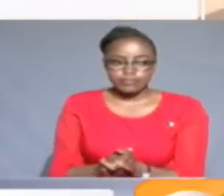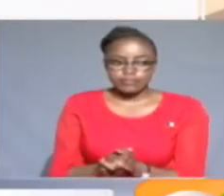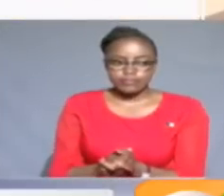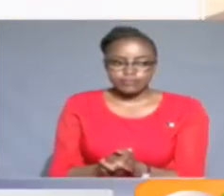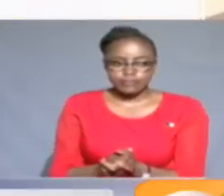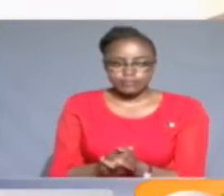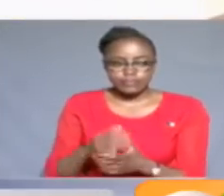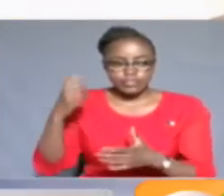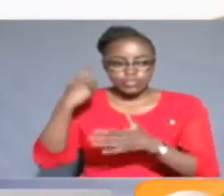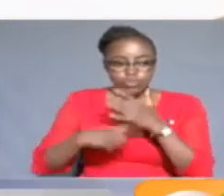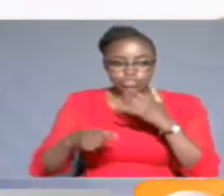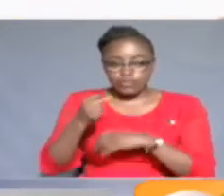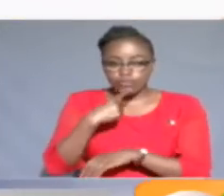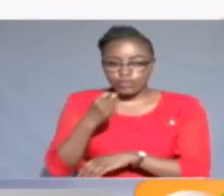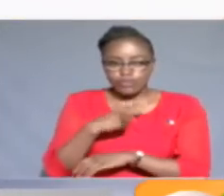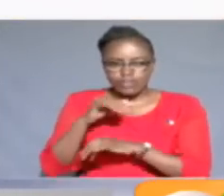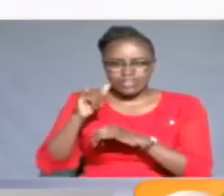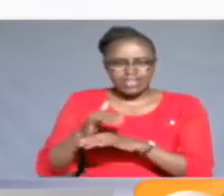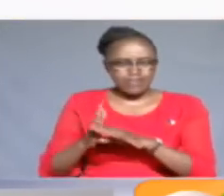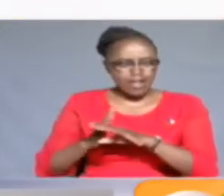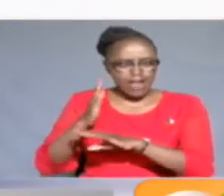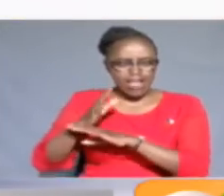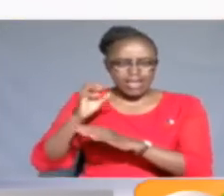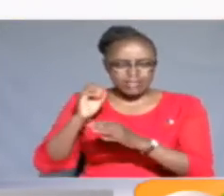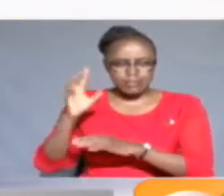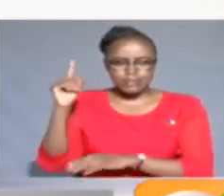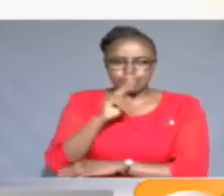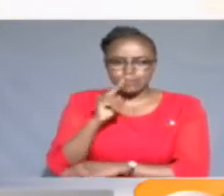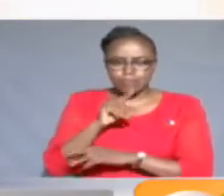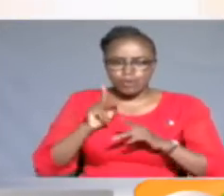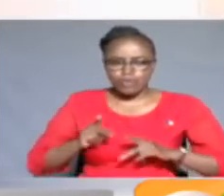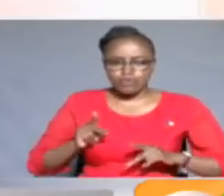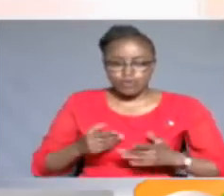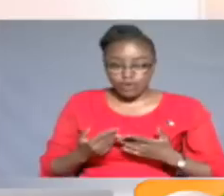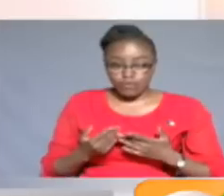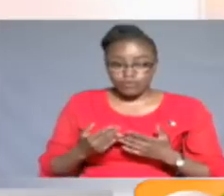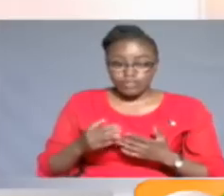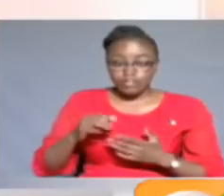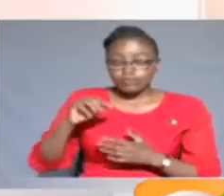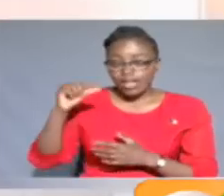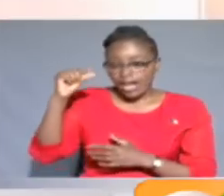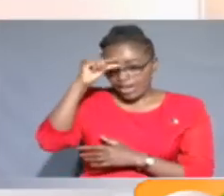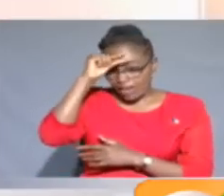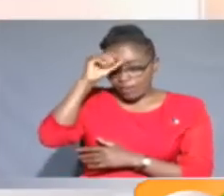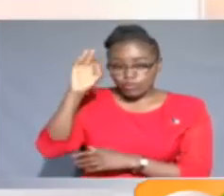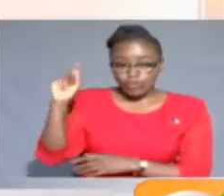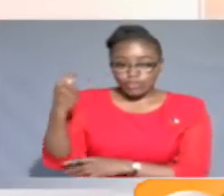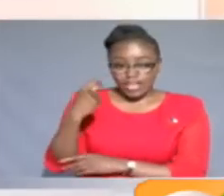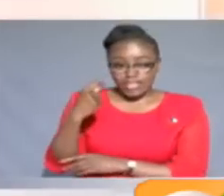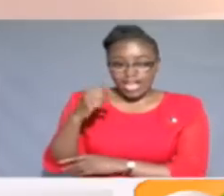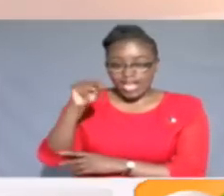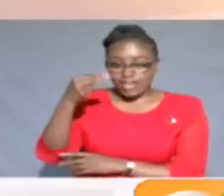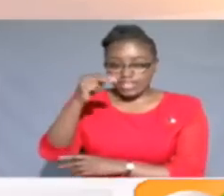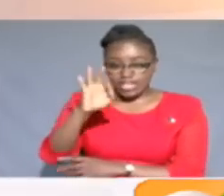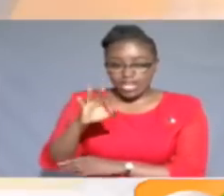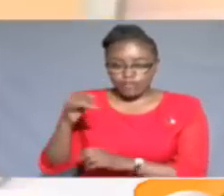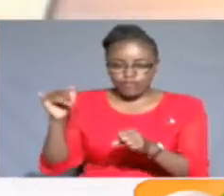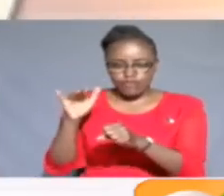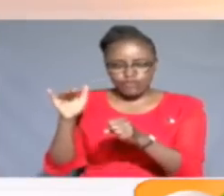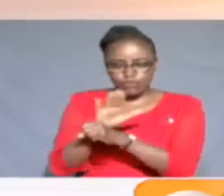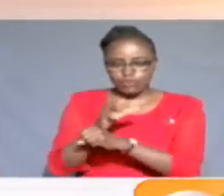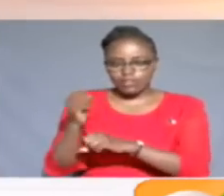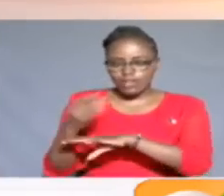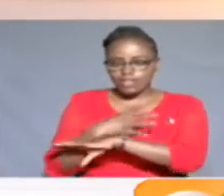Isaac Mudusi, the cost of treating cancer remains way above the reach of most households in Kenya. GOK should ensure NHIF covers full cancer